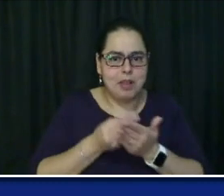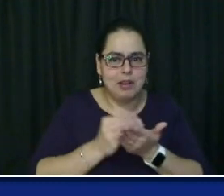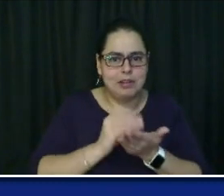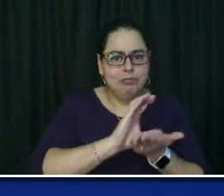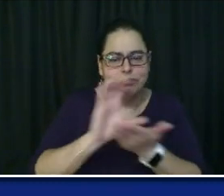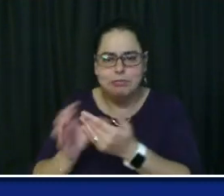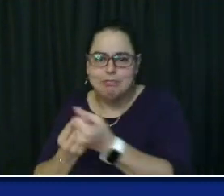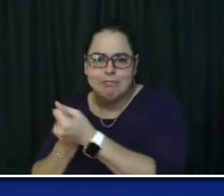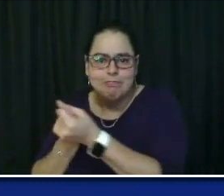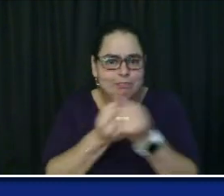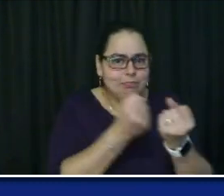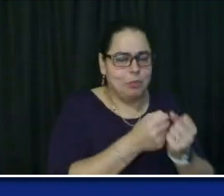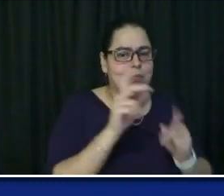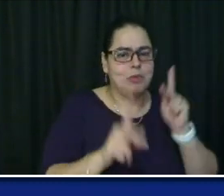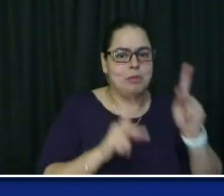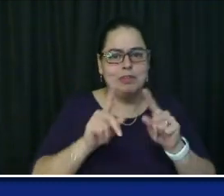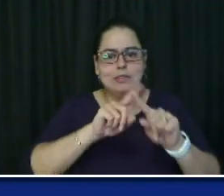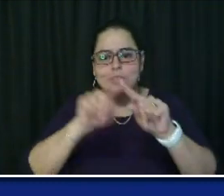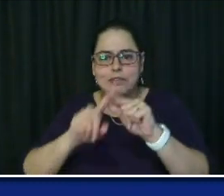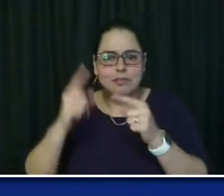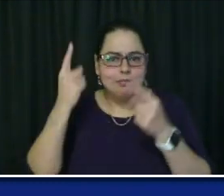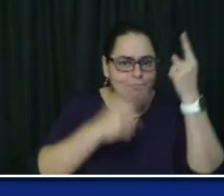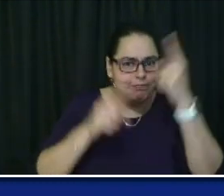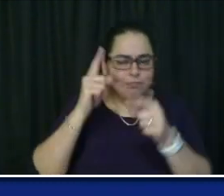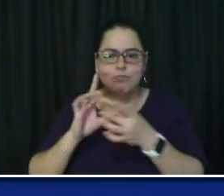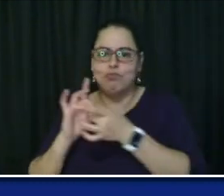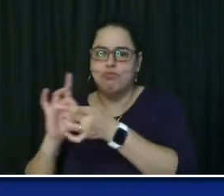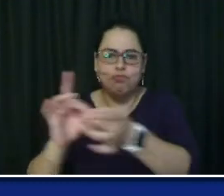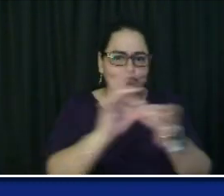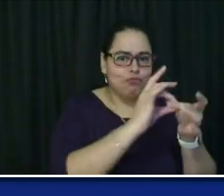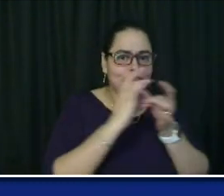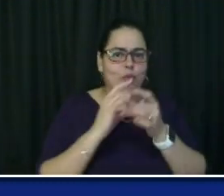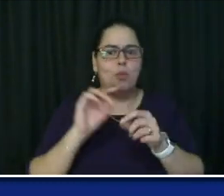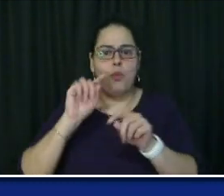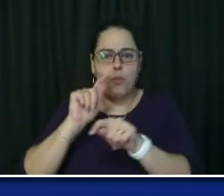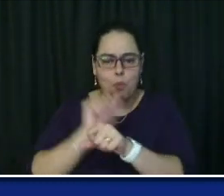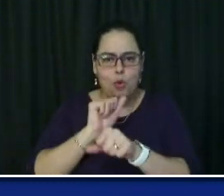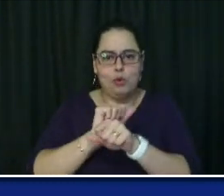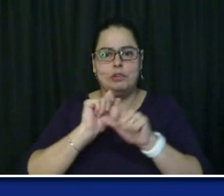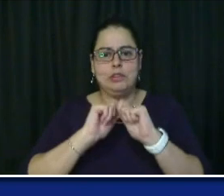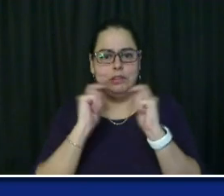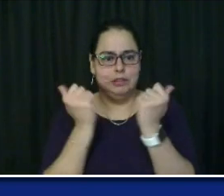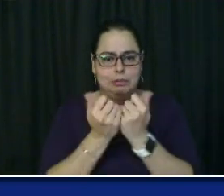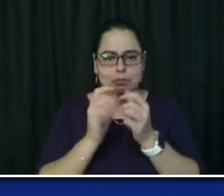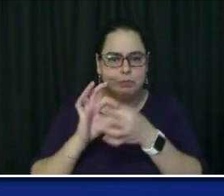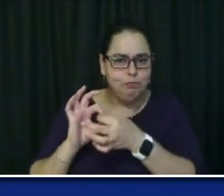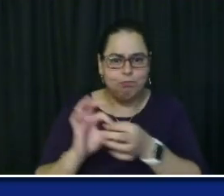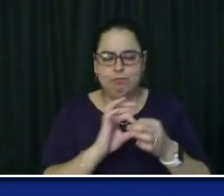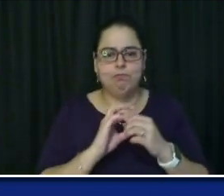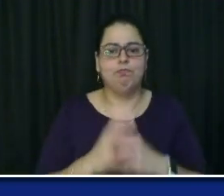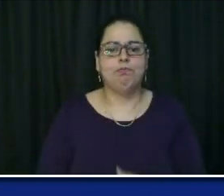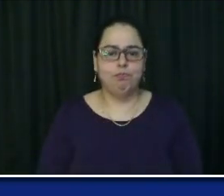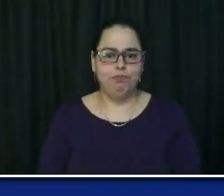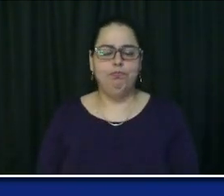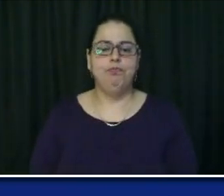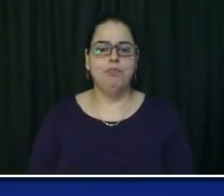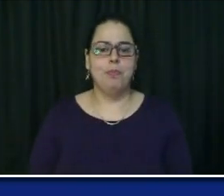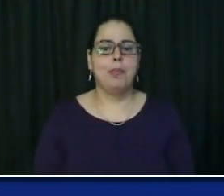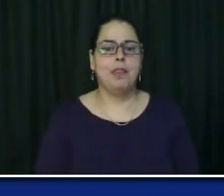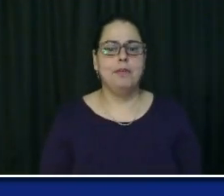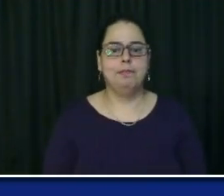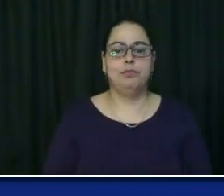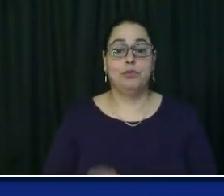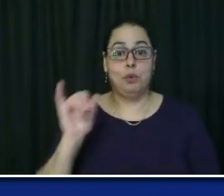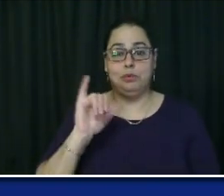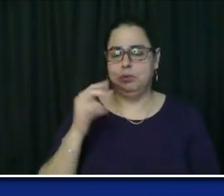to this pandemic in as intelligent and a productive way as possible. Just want to mention during this brief update a couple of other issues. We're very